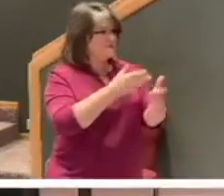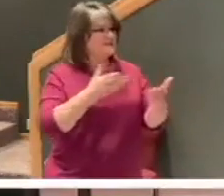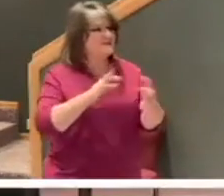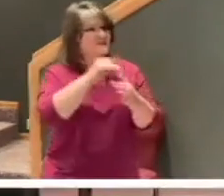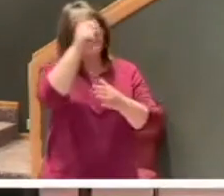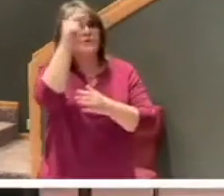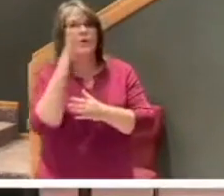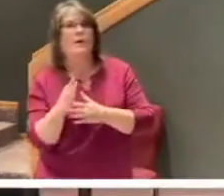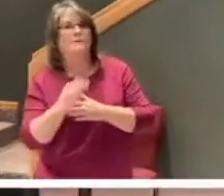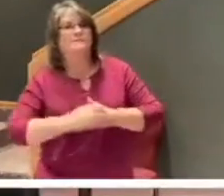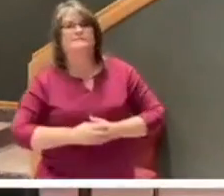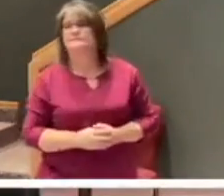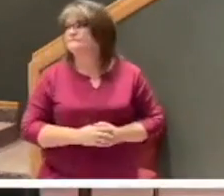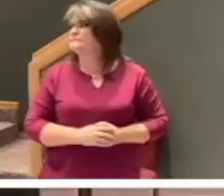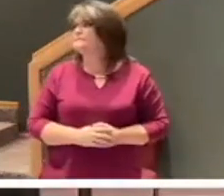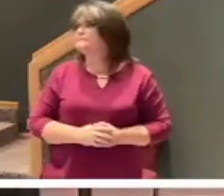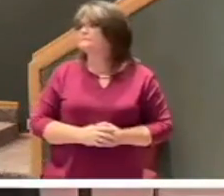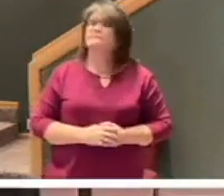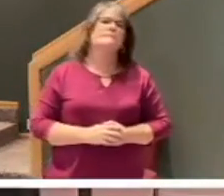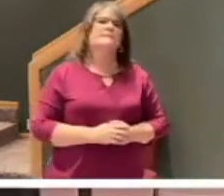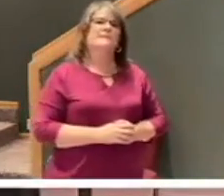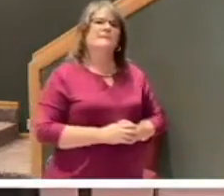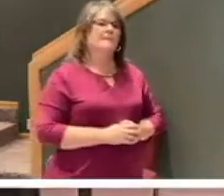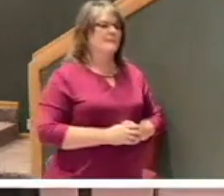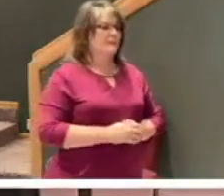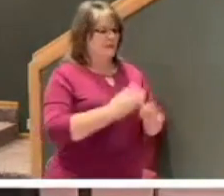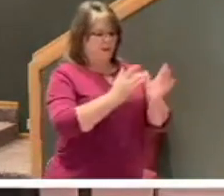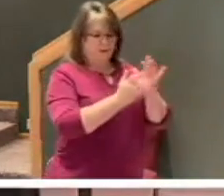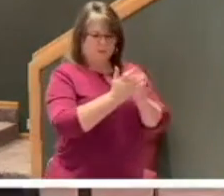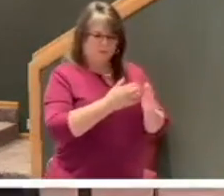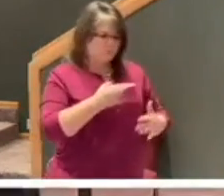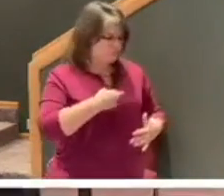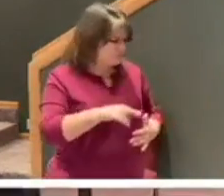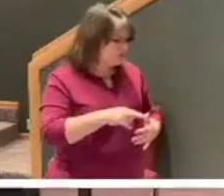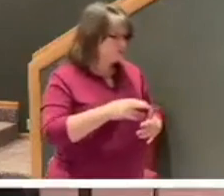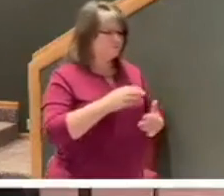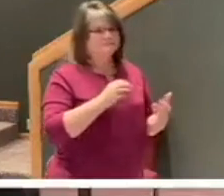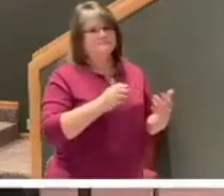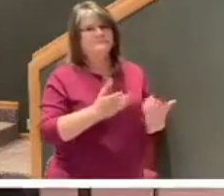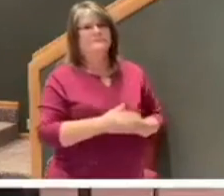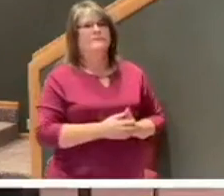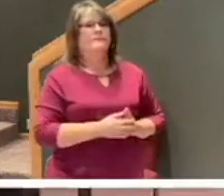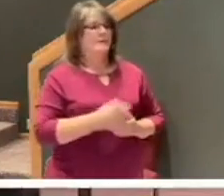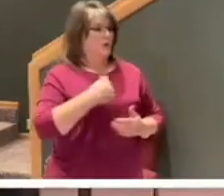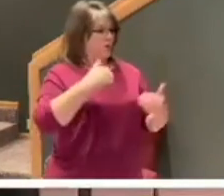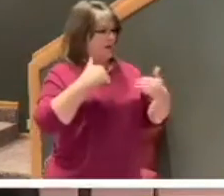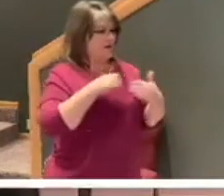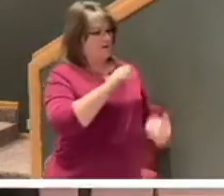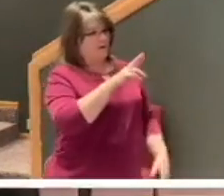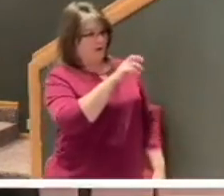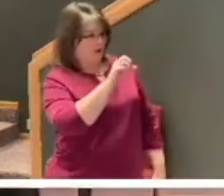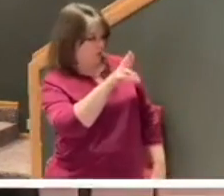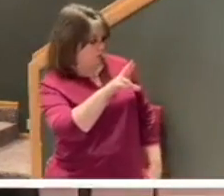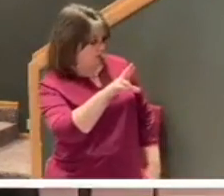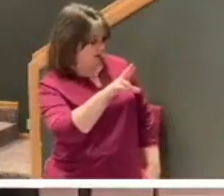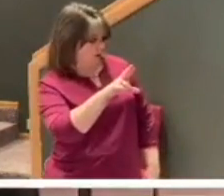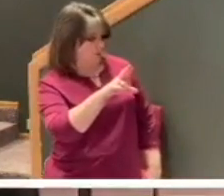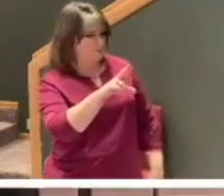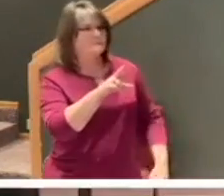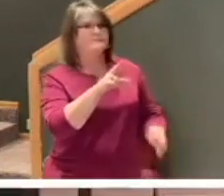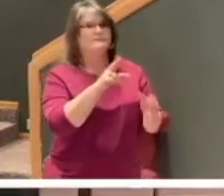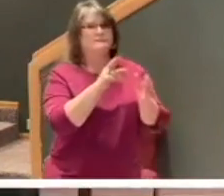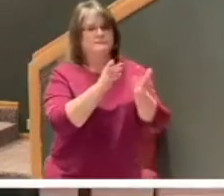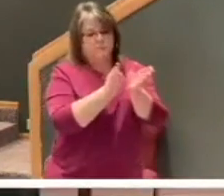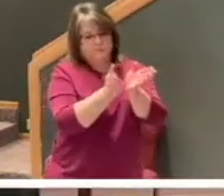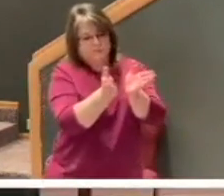God. It views Christianity, religion, so on. You see, we've got the career space. We've got that.